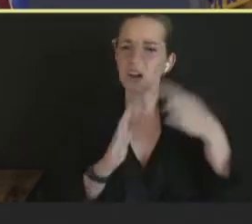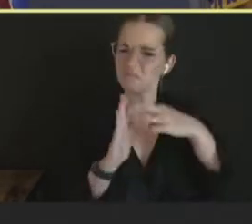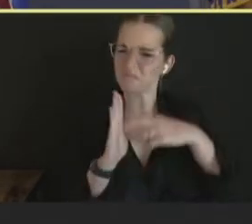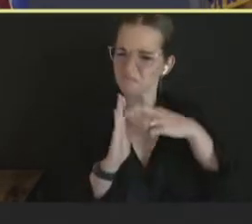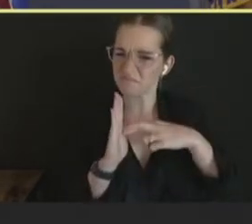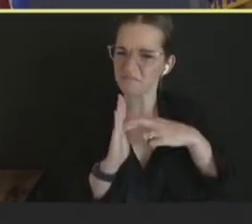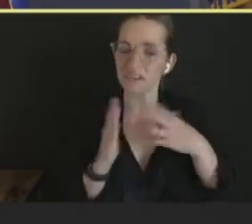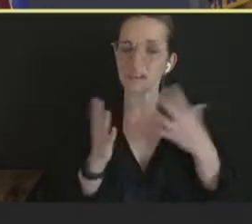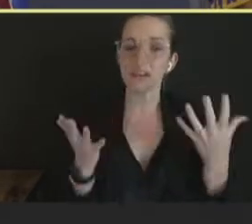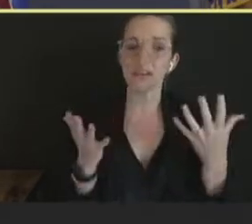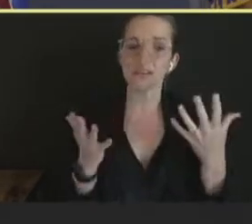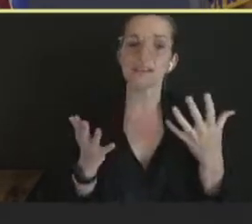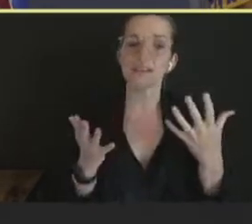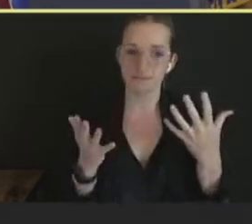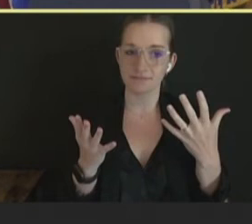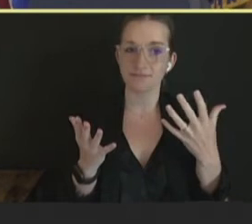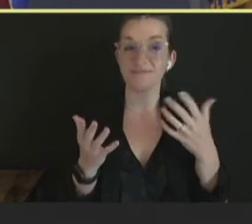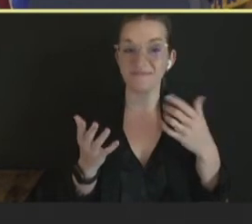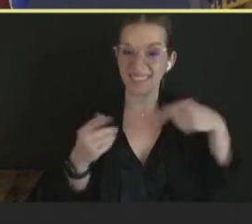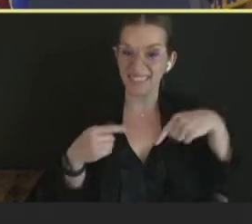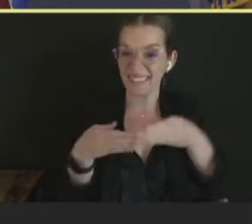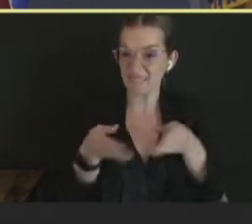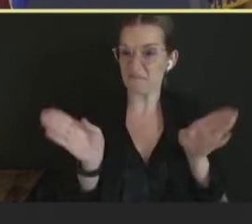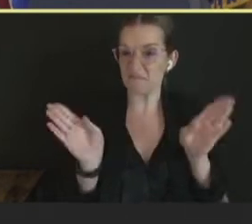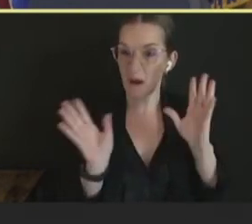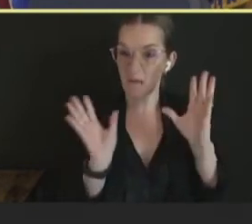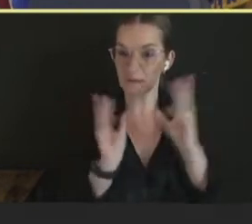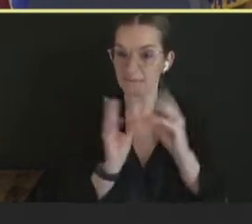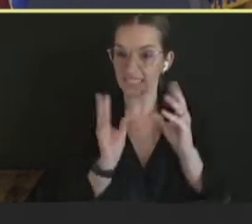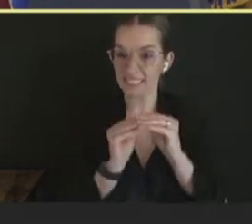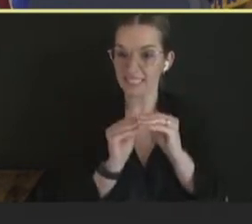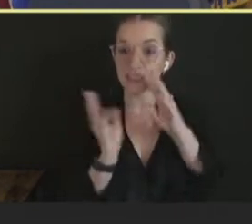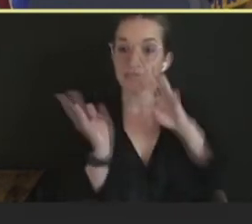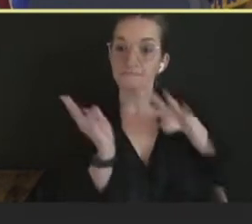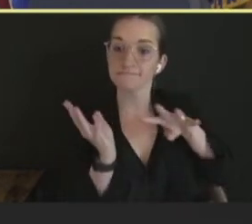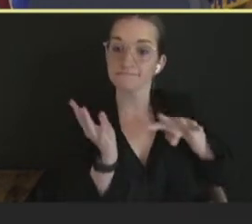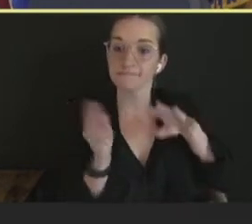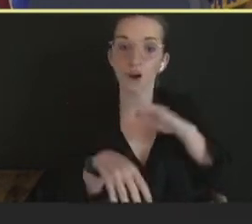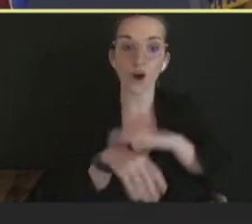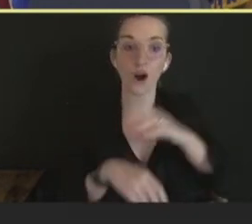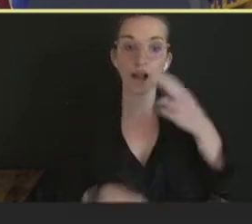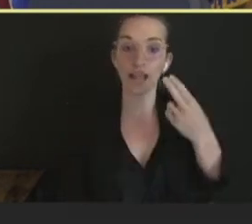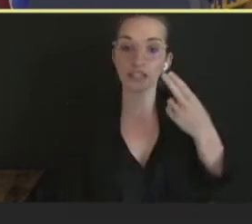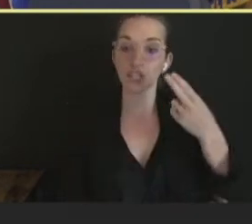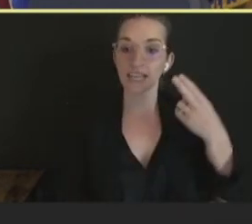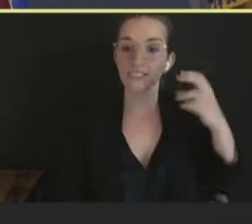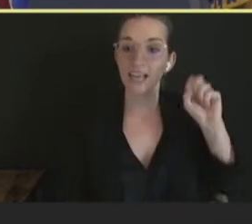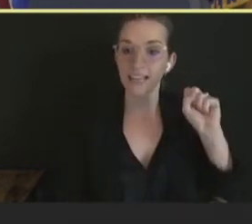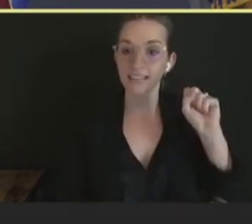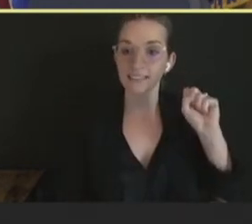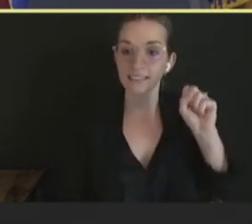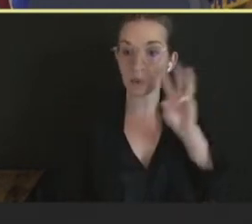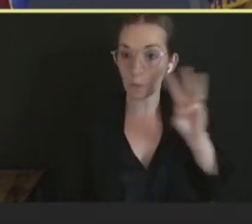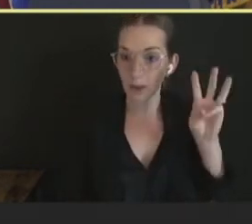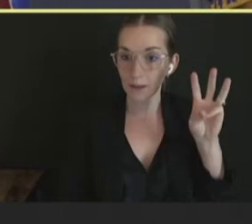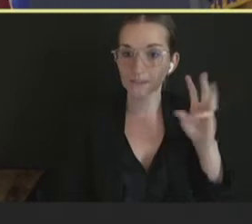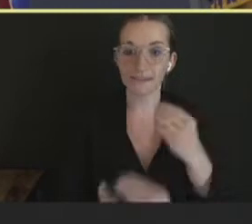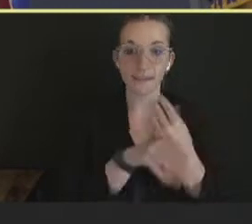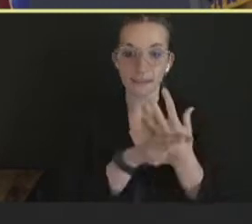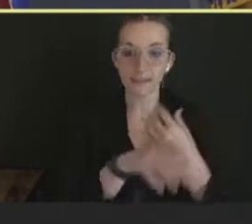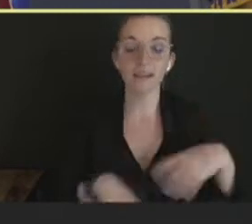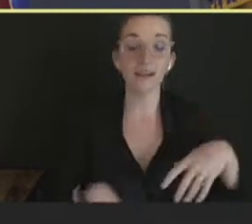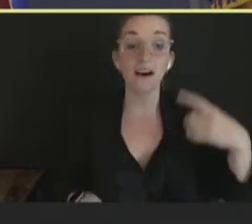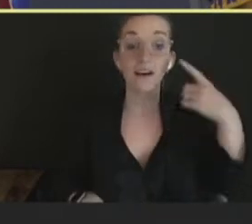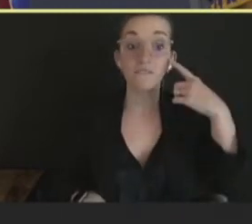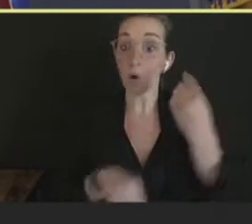sure that everyone's aware that this is a public meeting. It's being webcasted on the HHS website. For our virtual members,